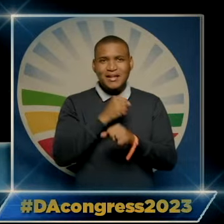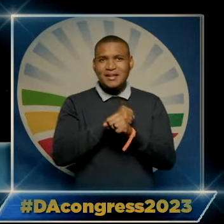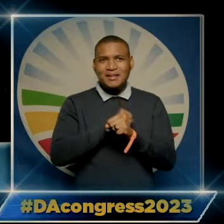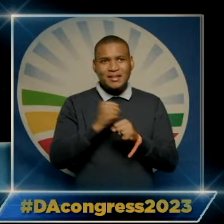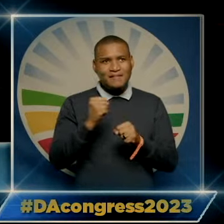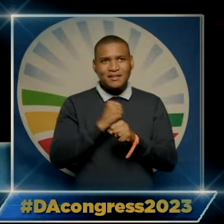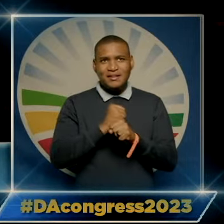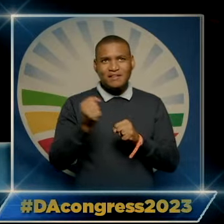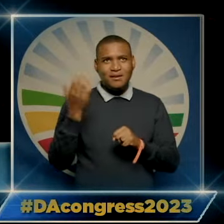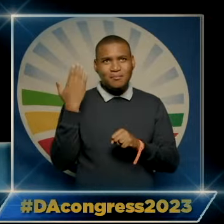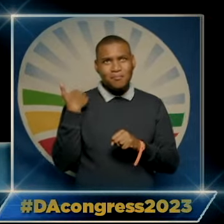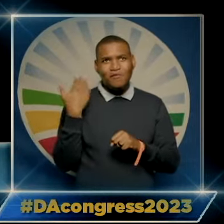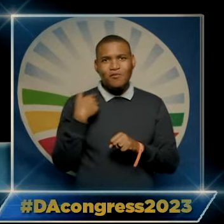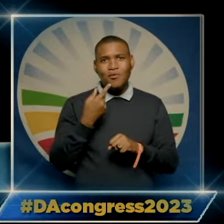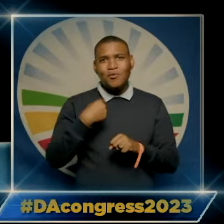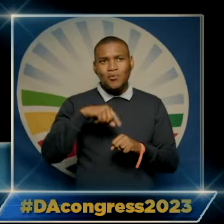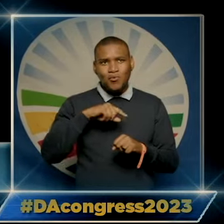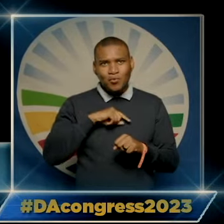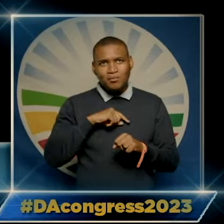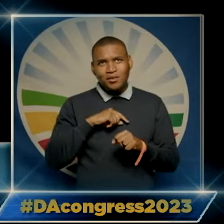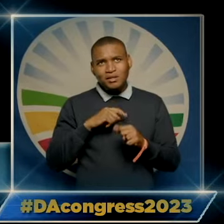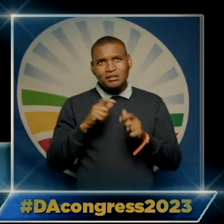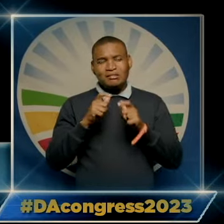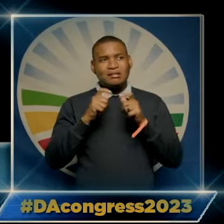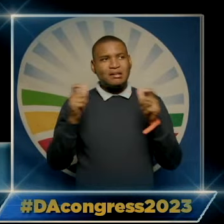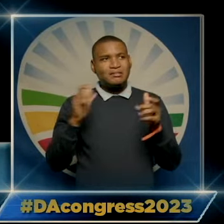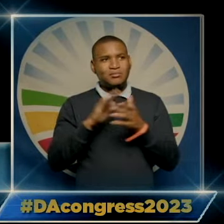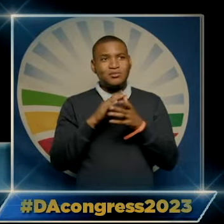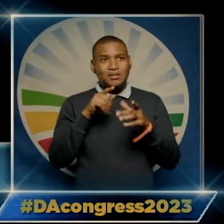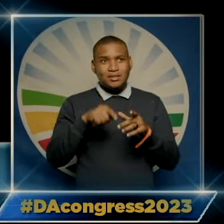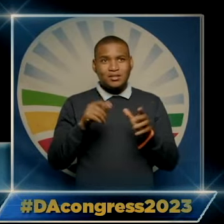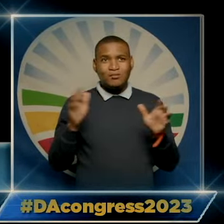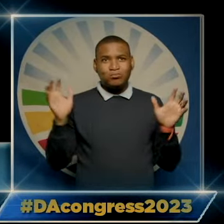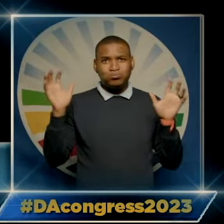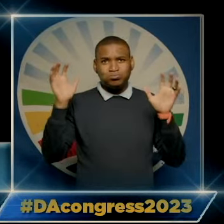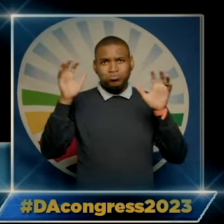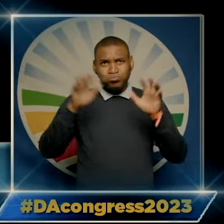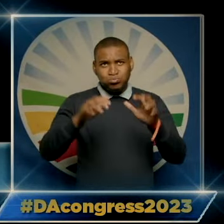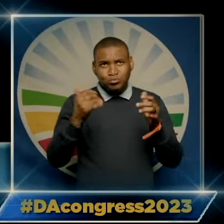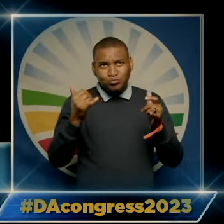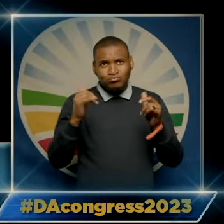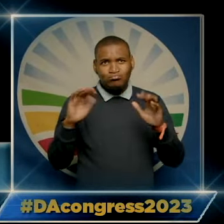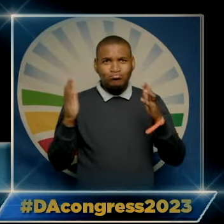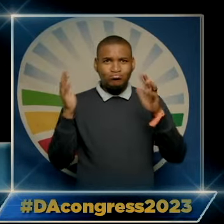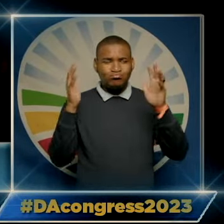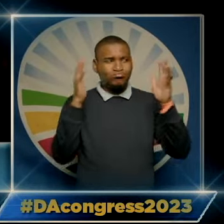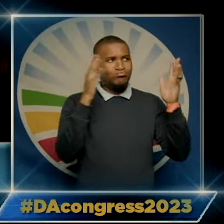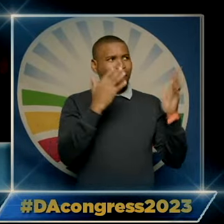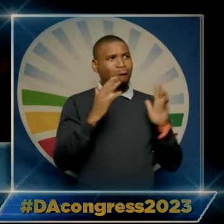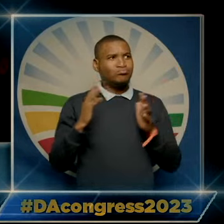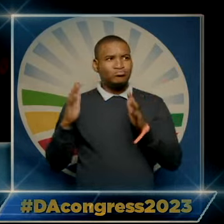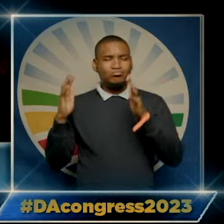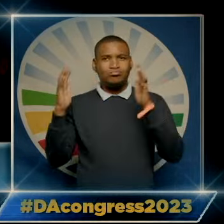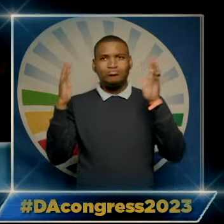never before had we been this large and this congregated than today. So let's give ourselves a cheers.